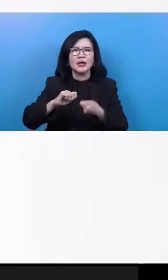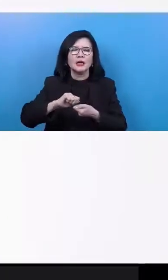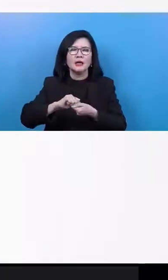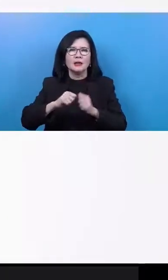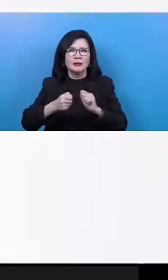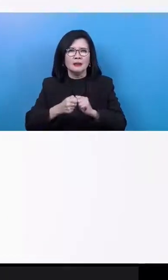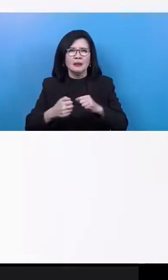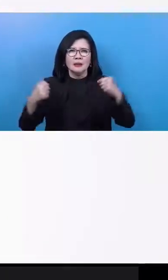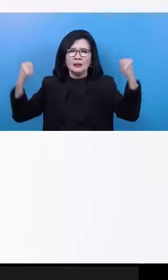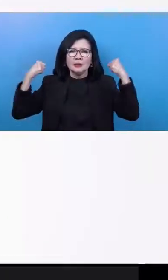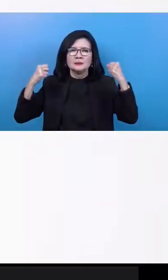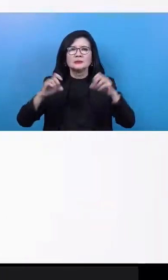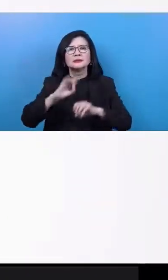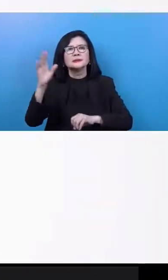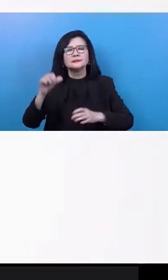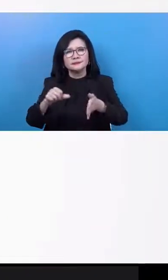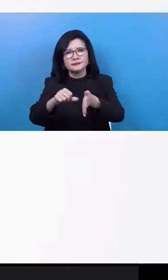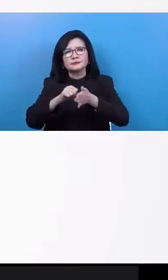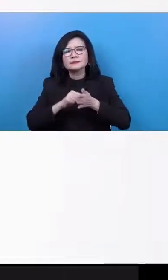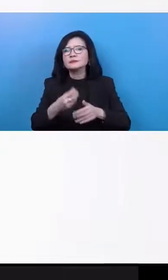and others embarked on